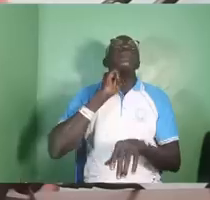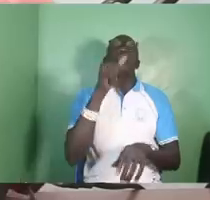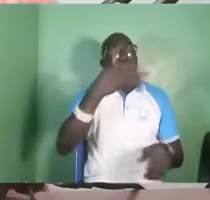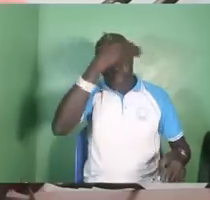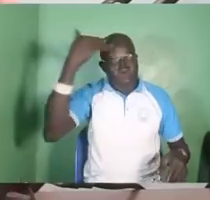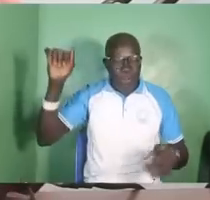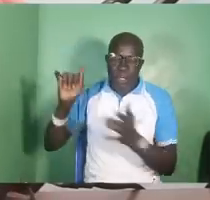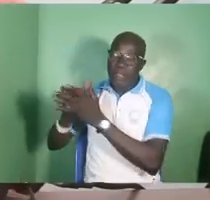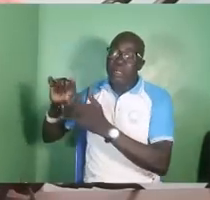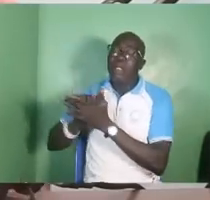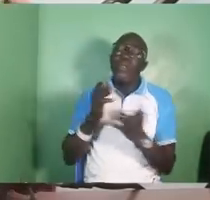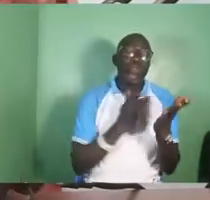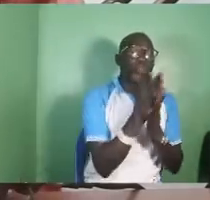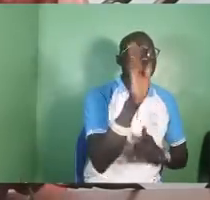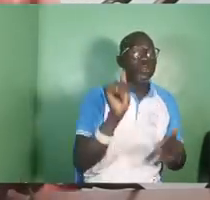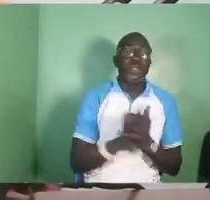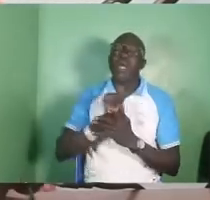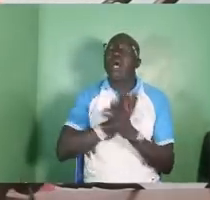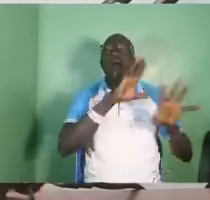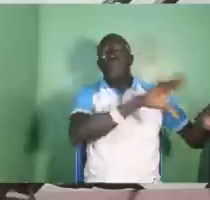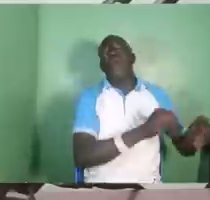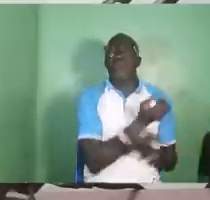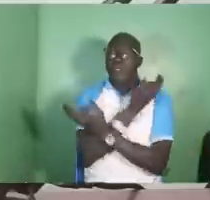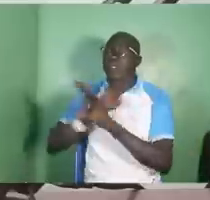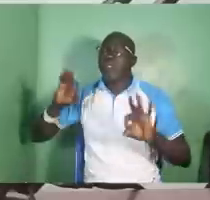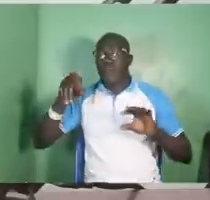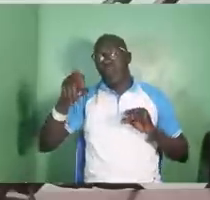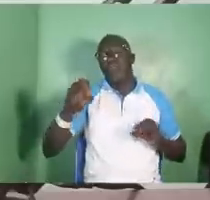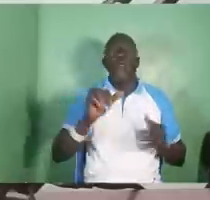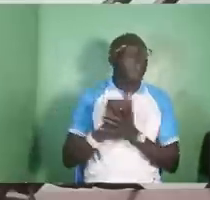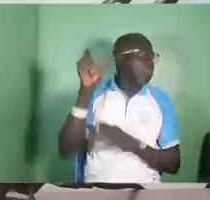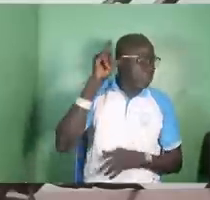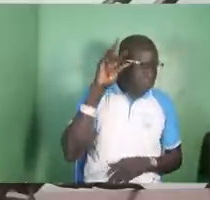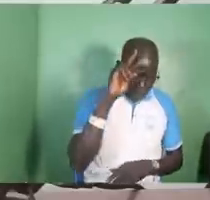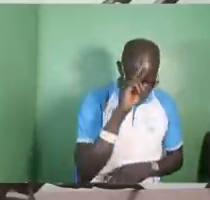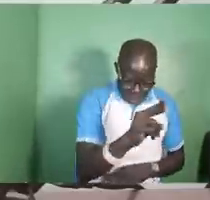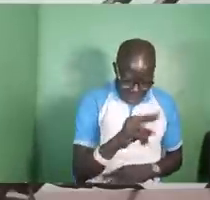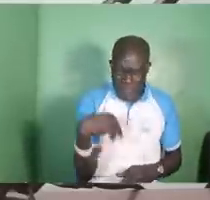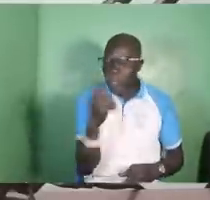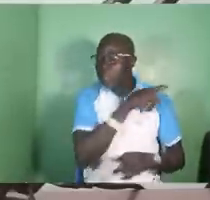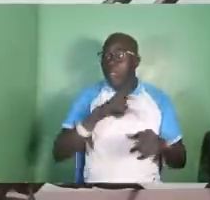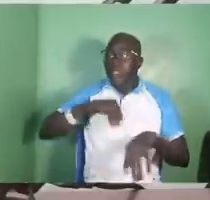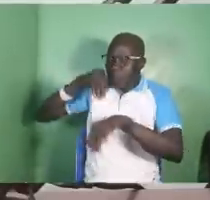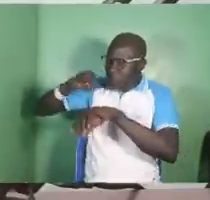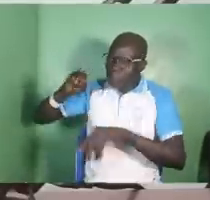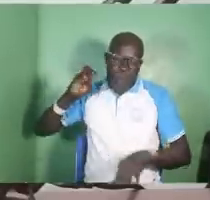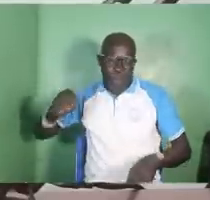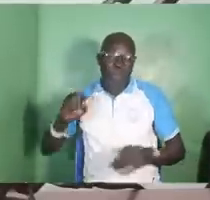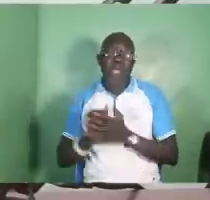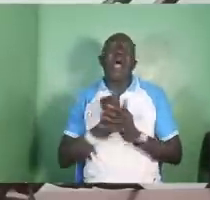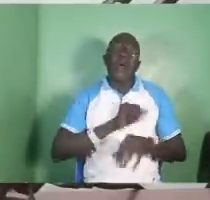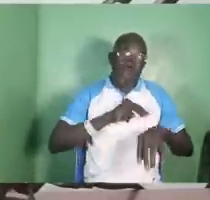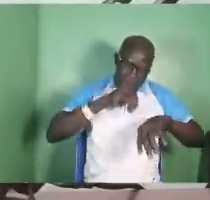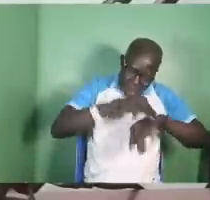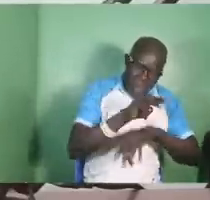instruction, they will be delivered. Listen to me now. You don't understand me. And